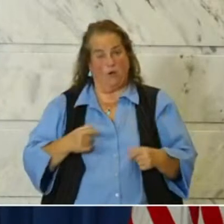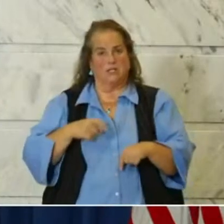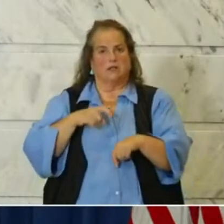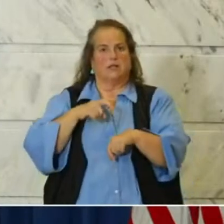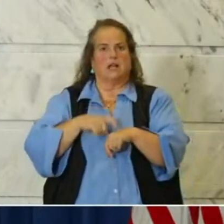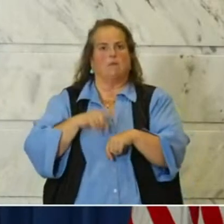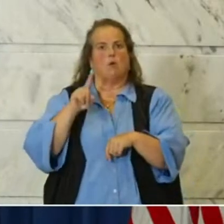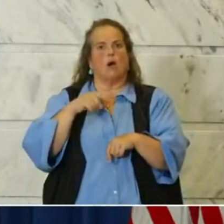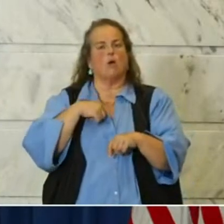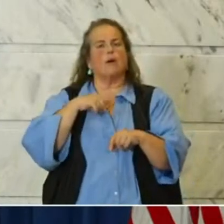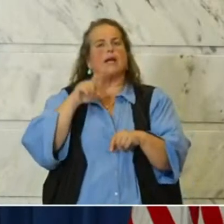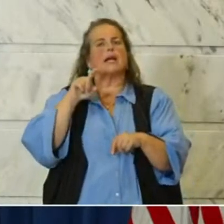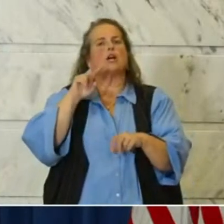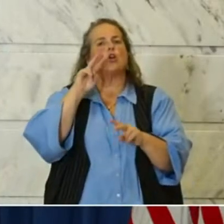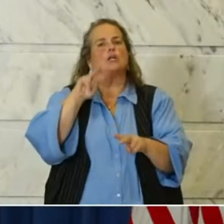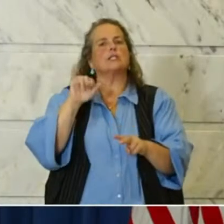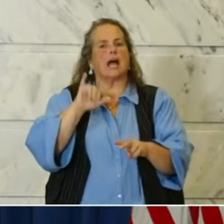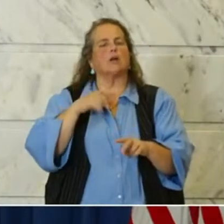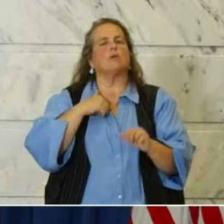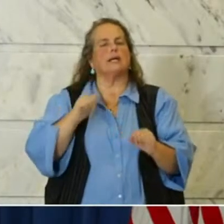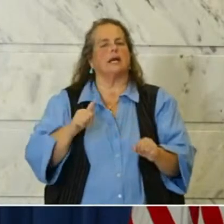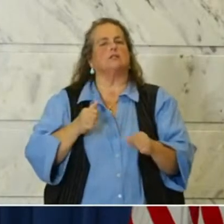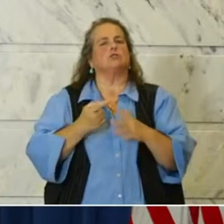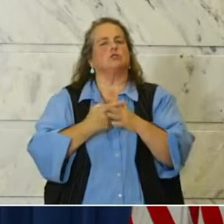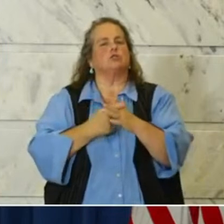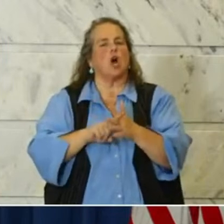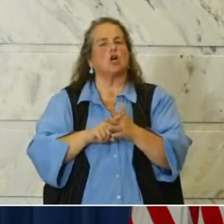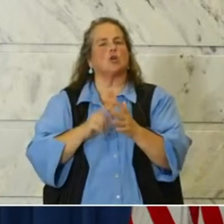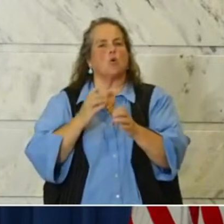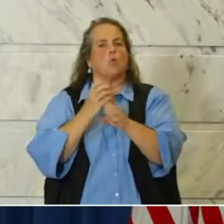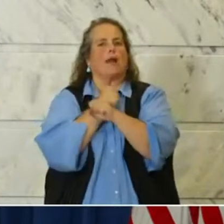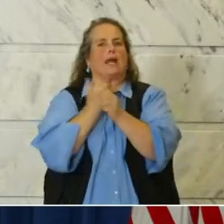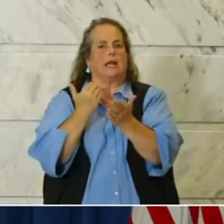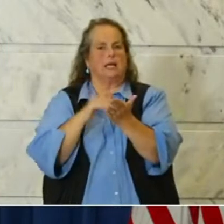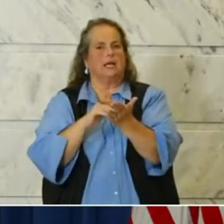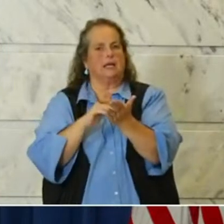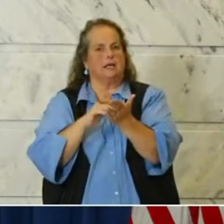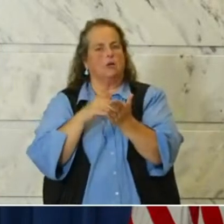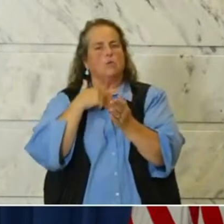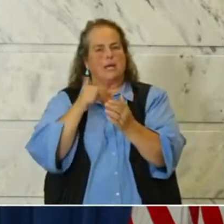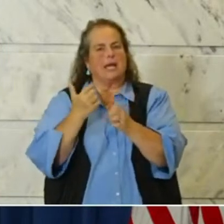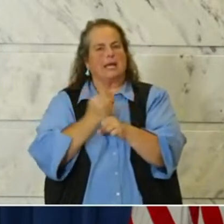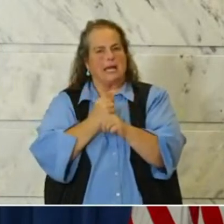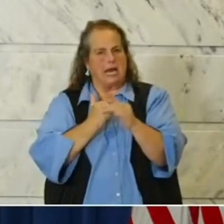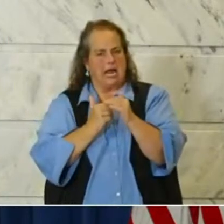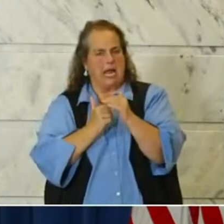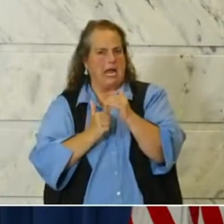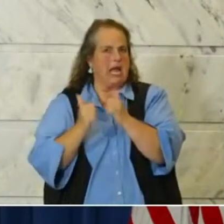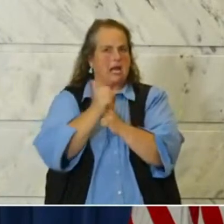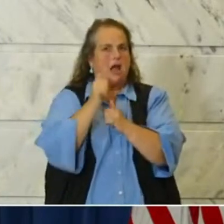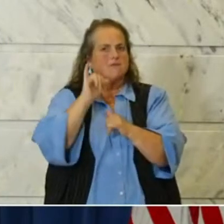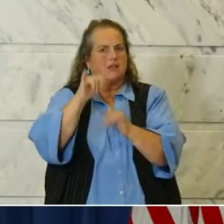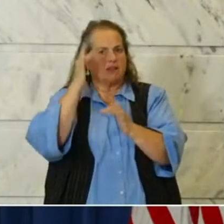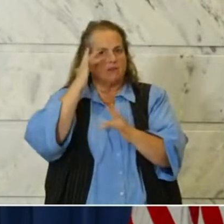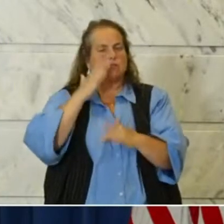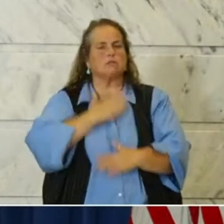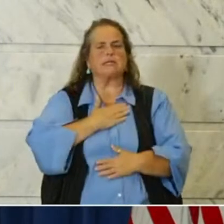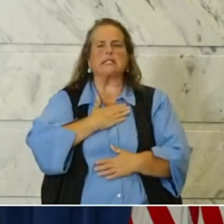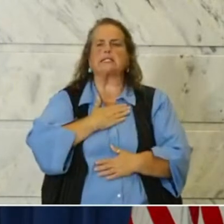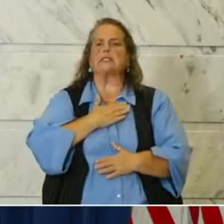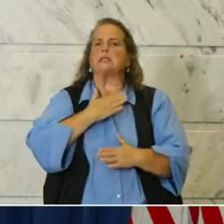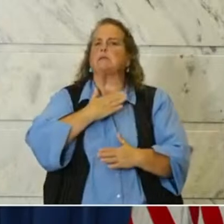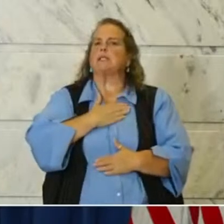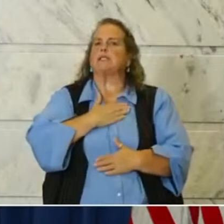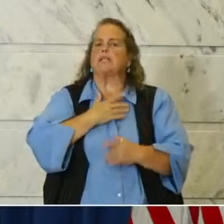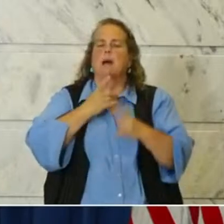looks like we can start winning, where we can start getting ahead of this virus. Please, please mask